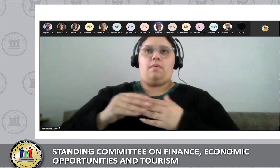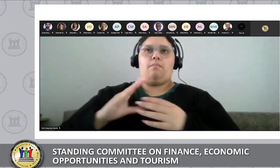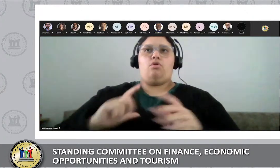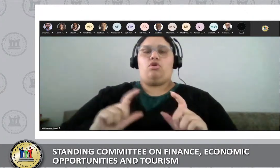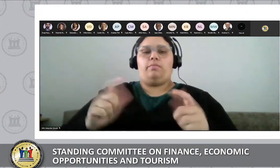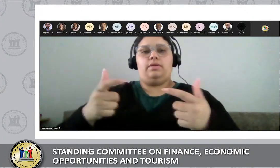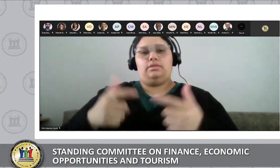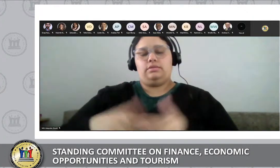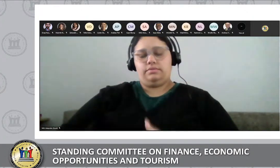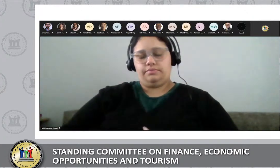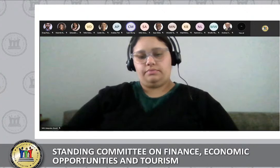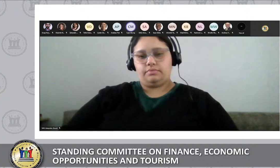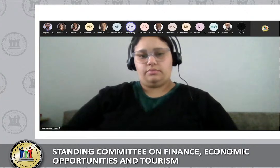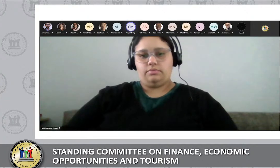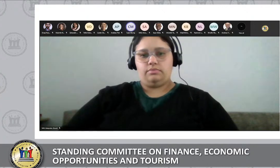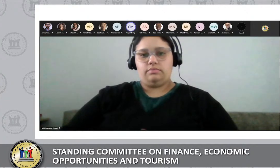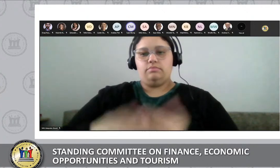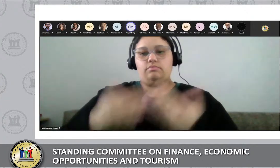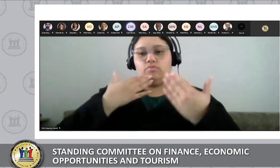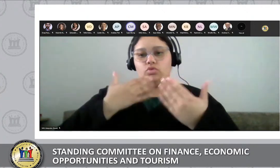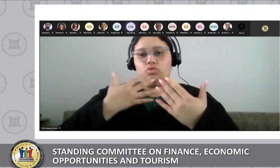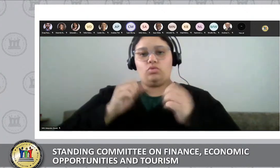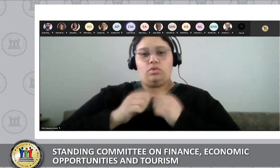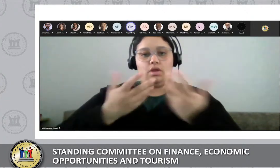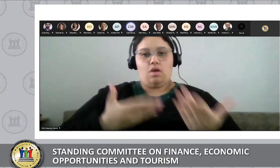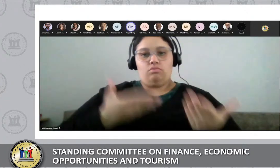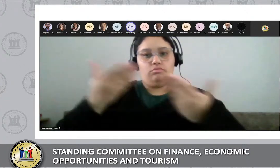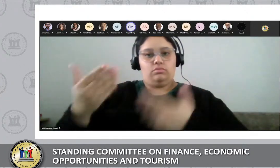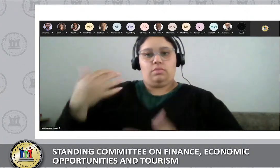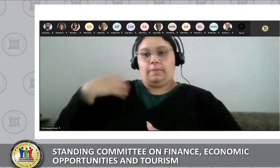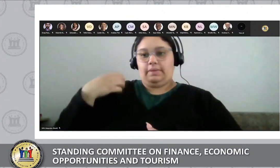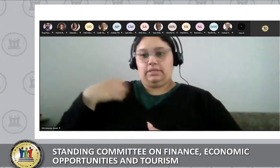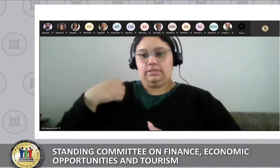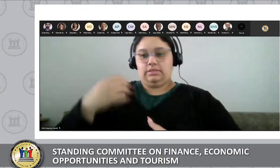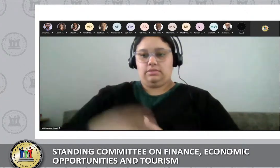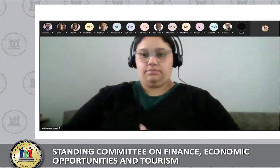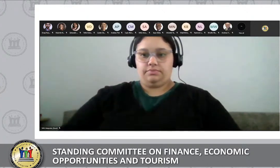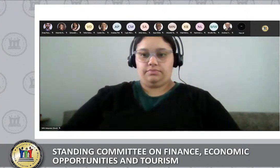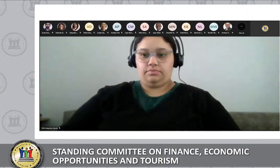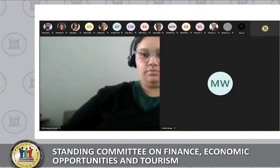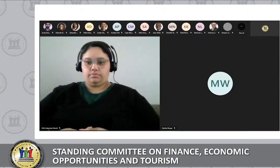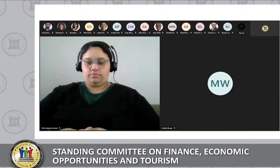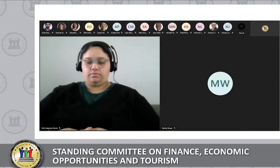you. Thank you. And with that, I'll hand over to the Minister.